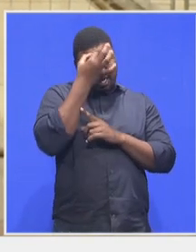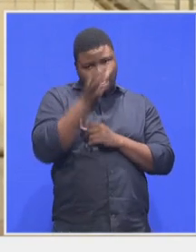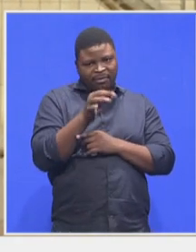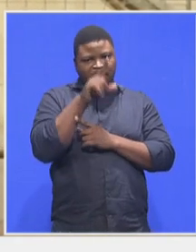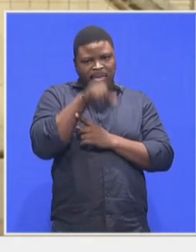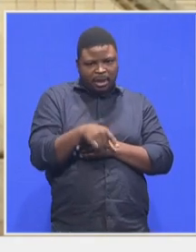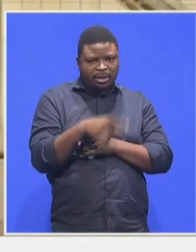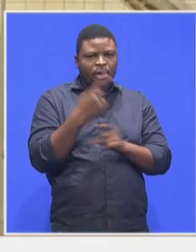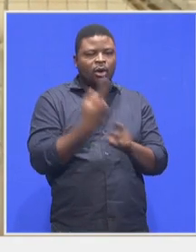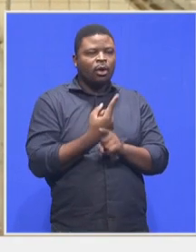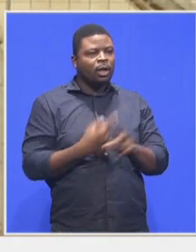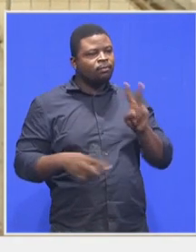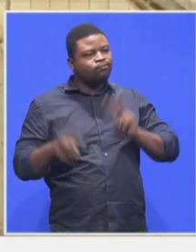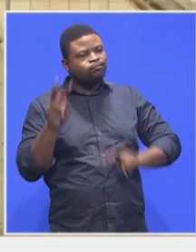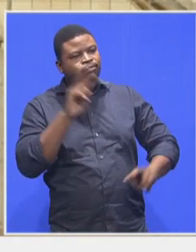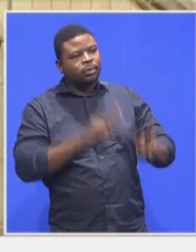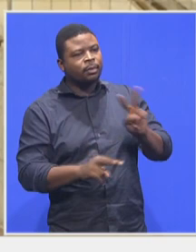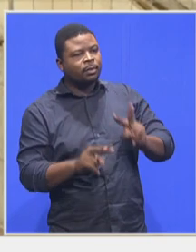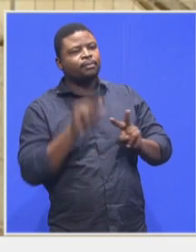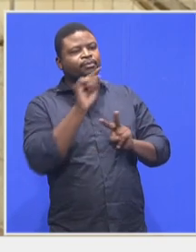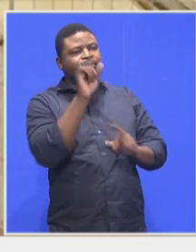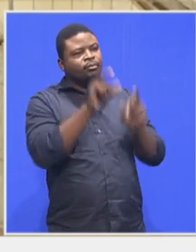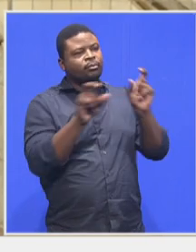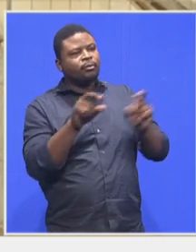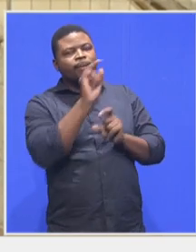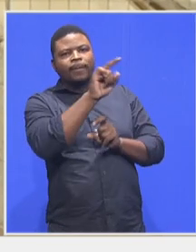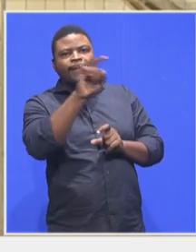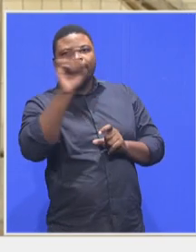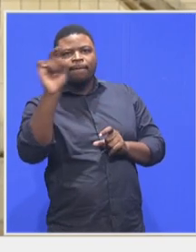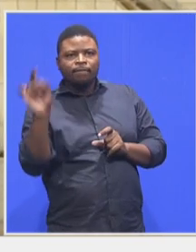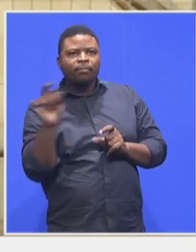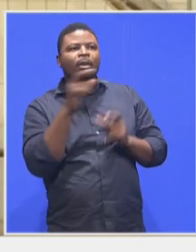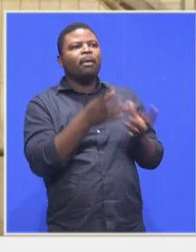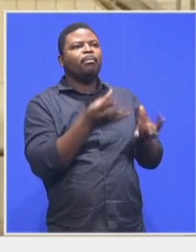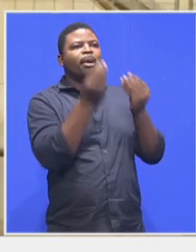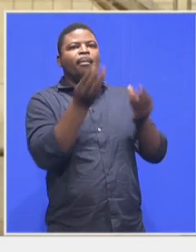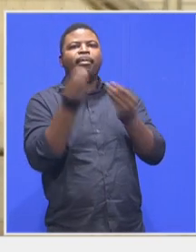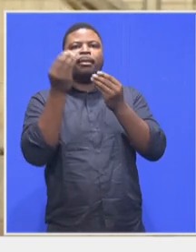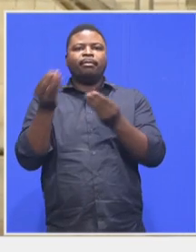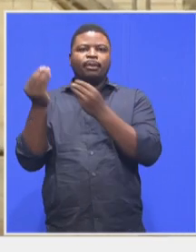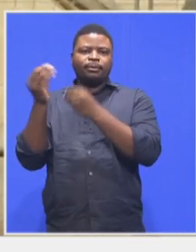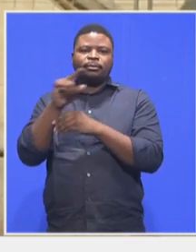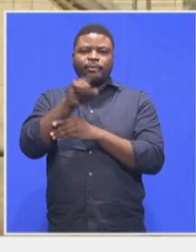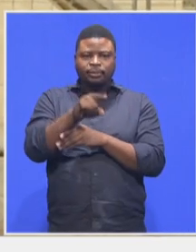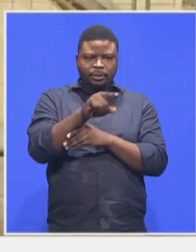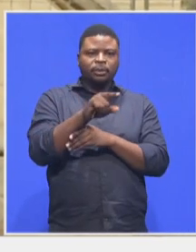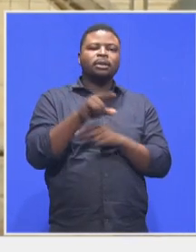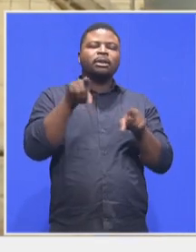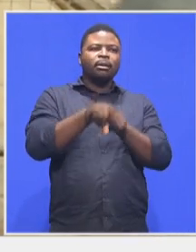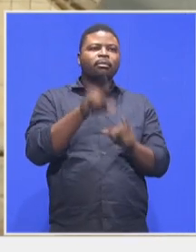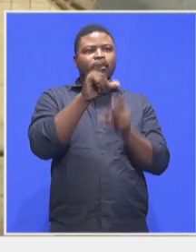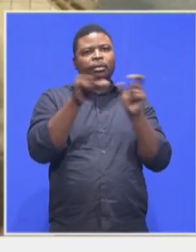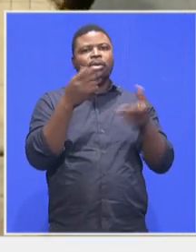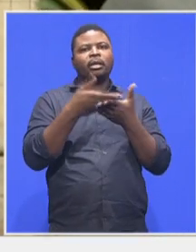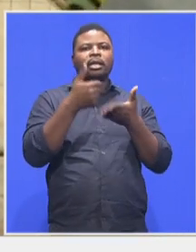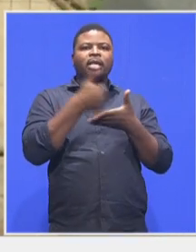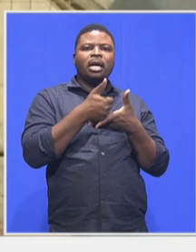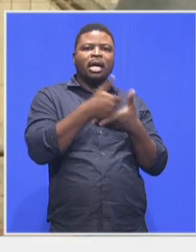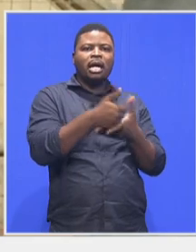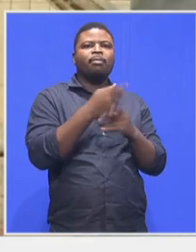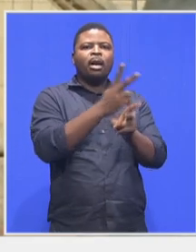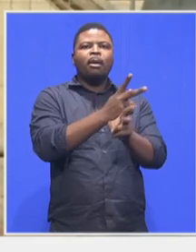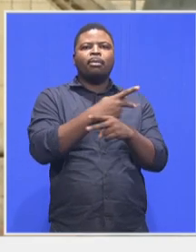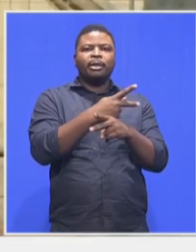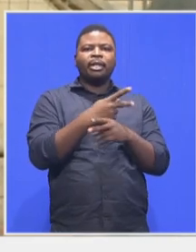those engineers are being crowded in. They also help with the production of these things. Now,